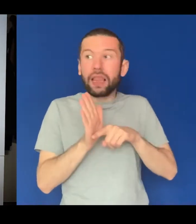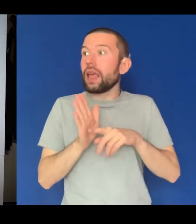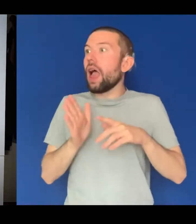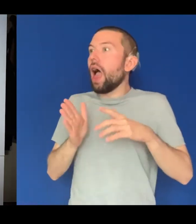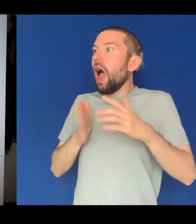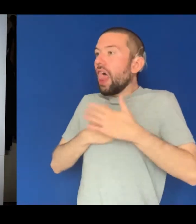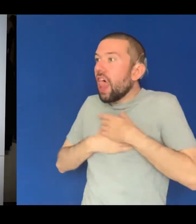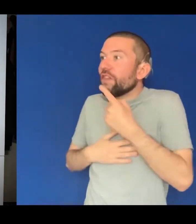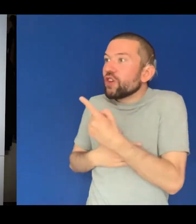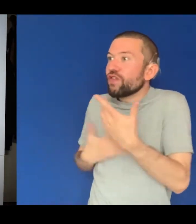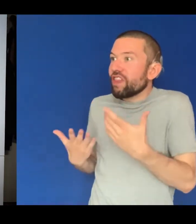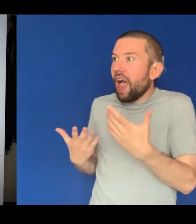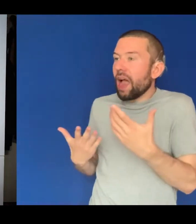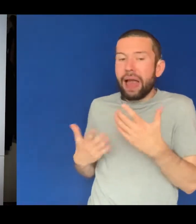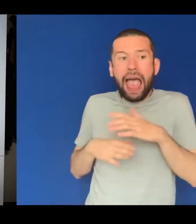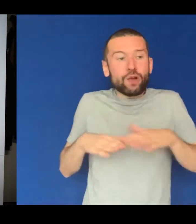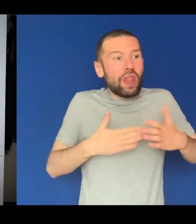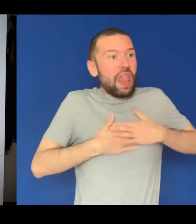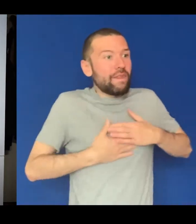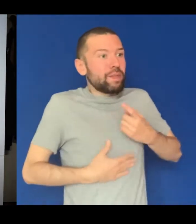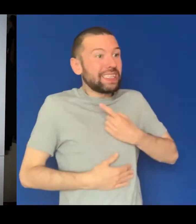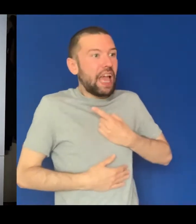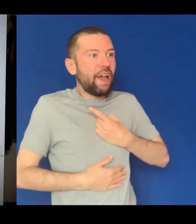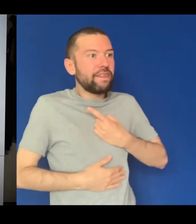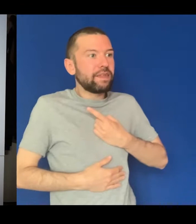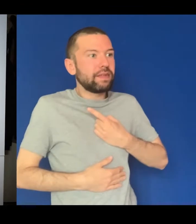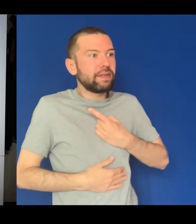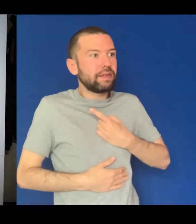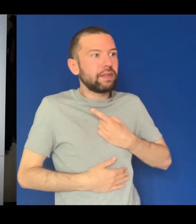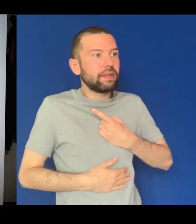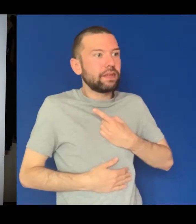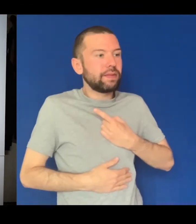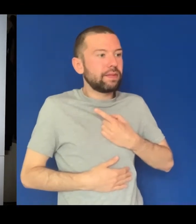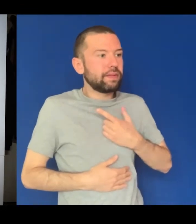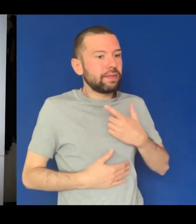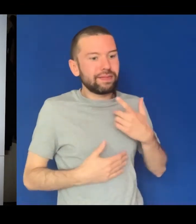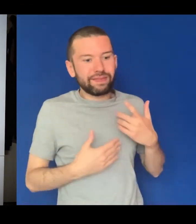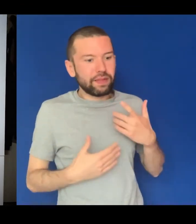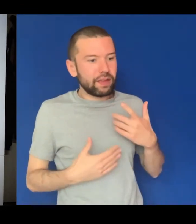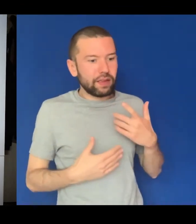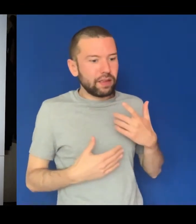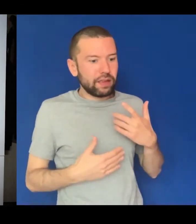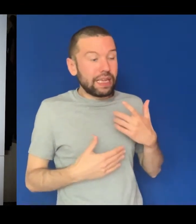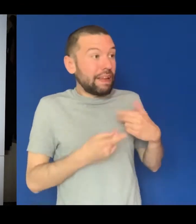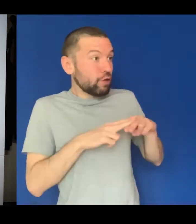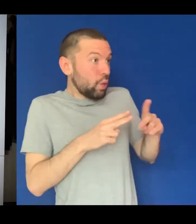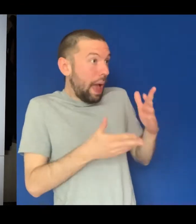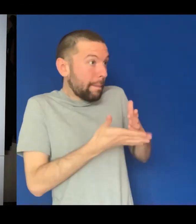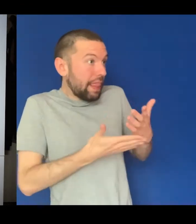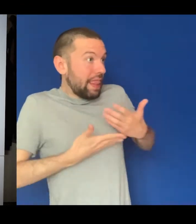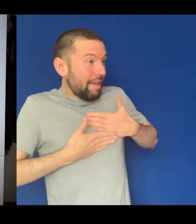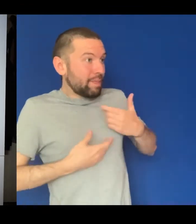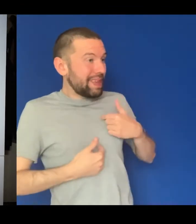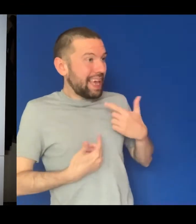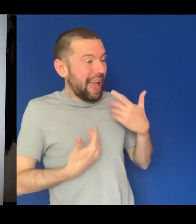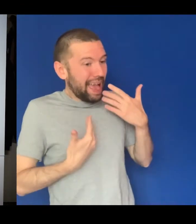I don't love me right now. And even if you do, I don't. And